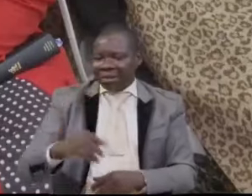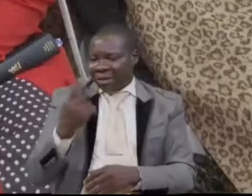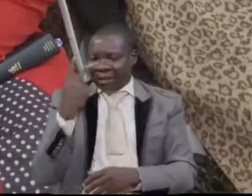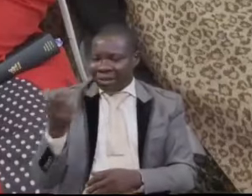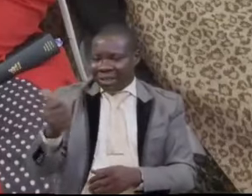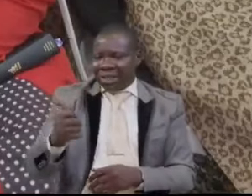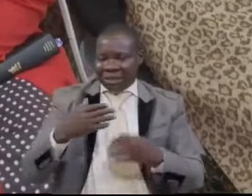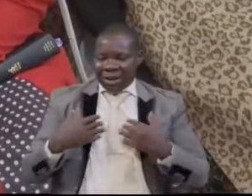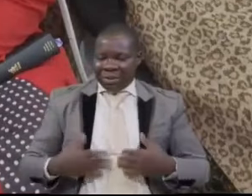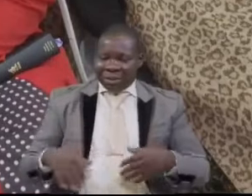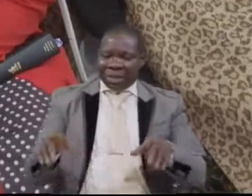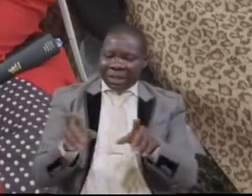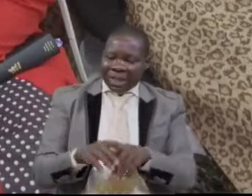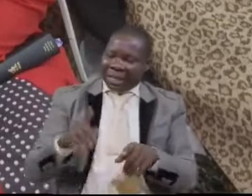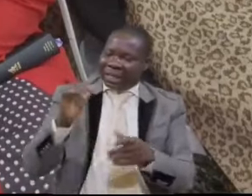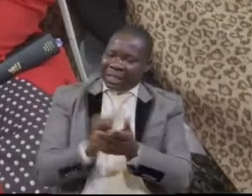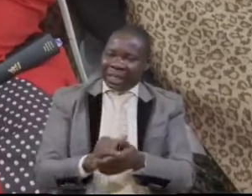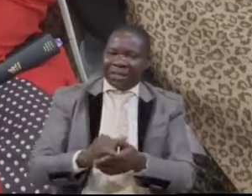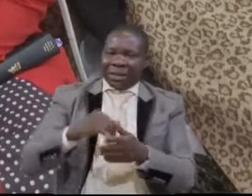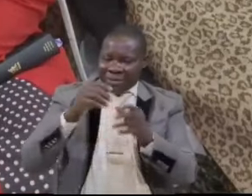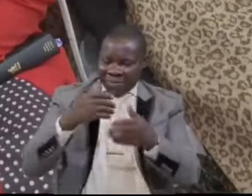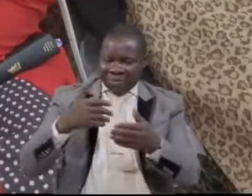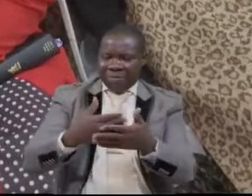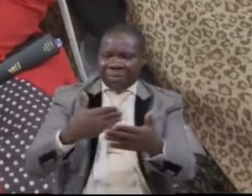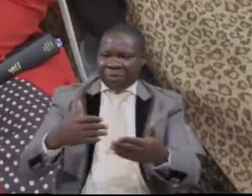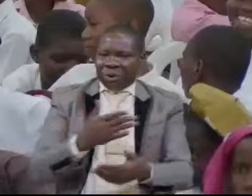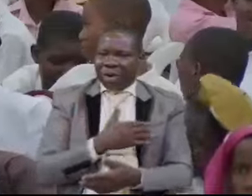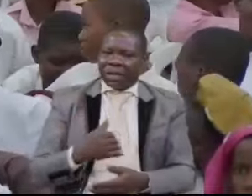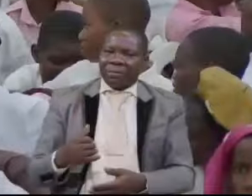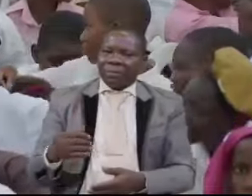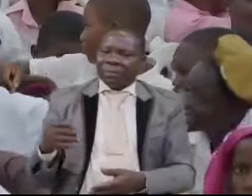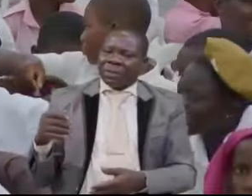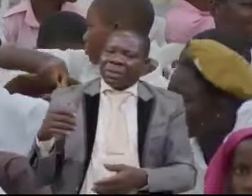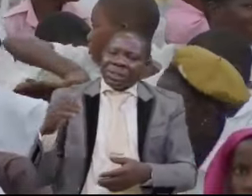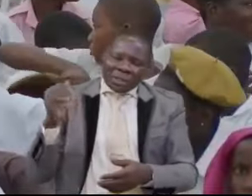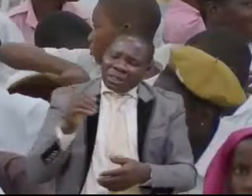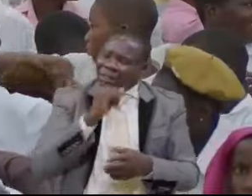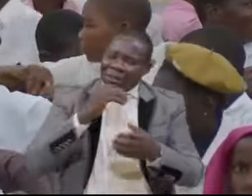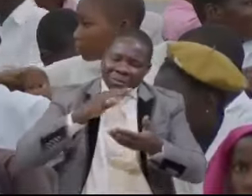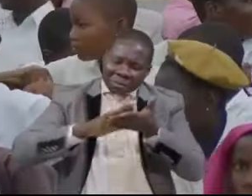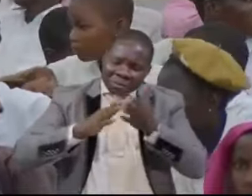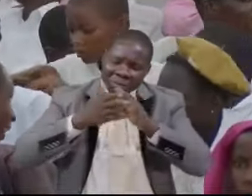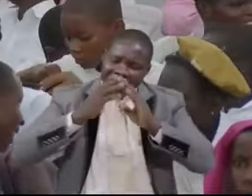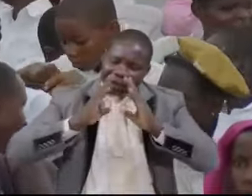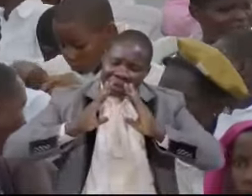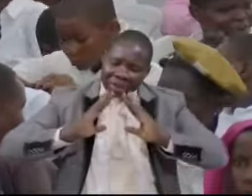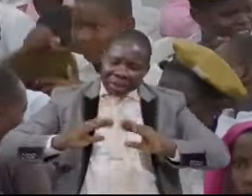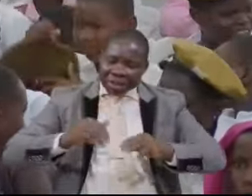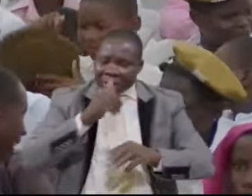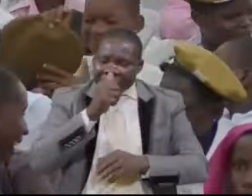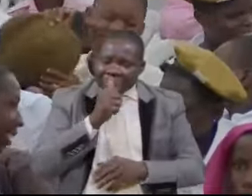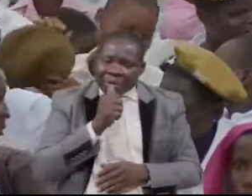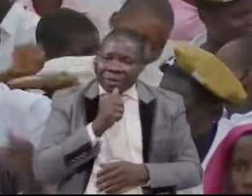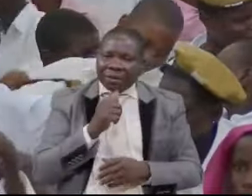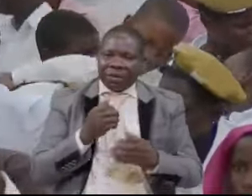spirit, and his peace and his patience took the sting out of them, and weakened all